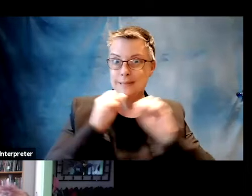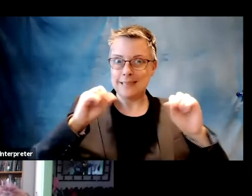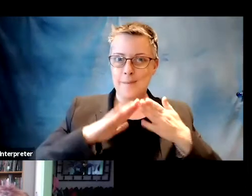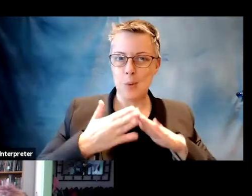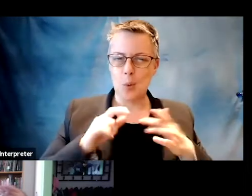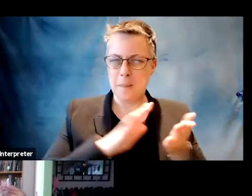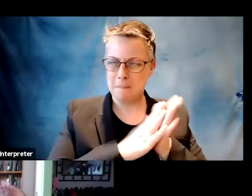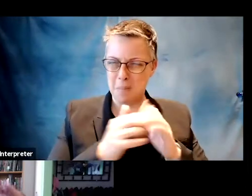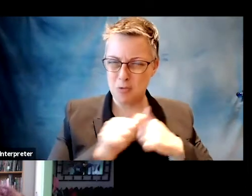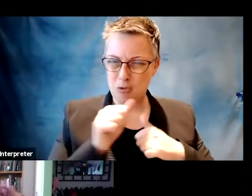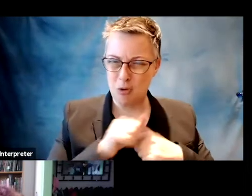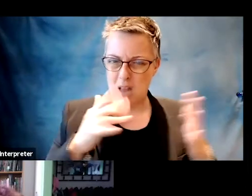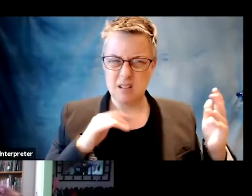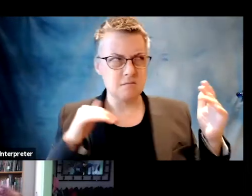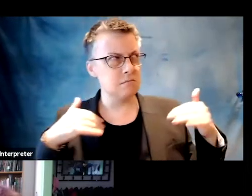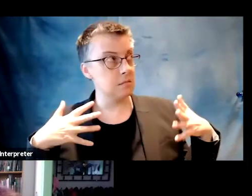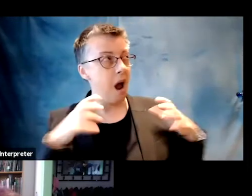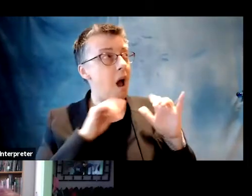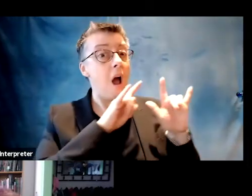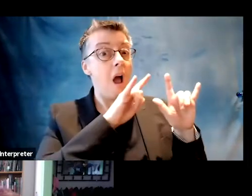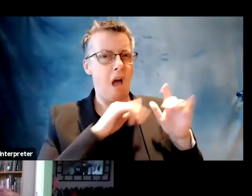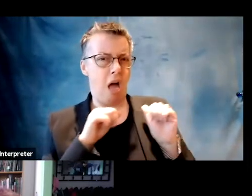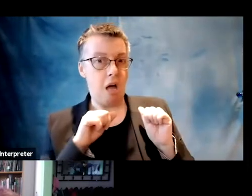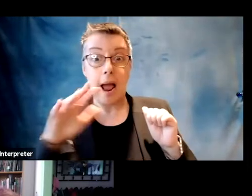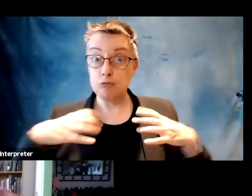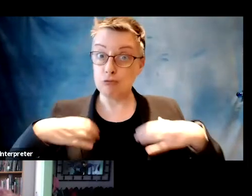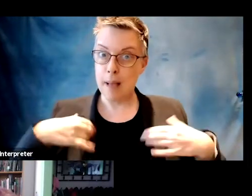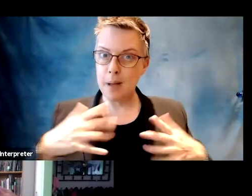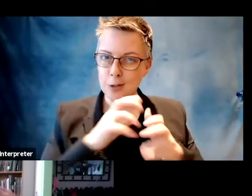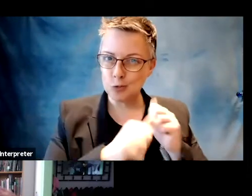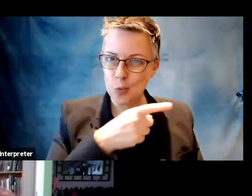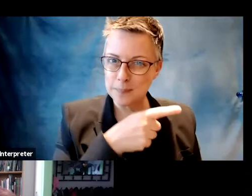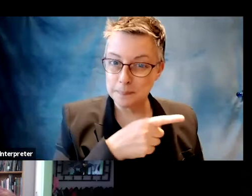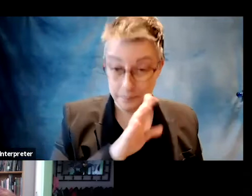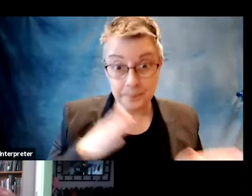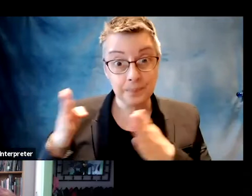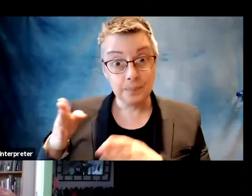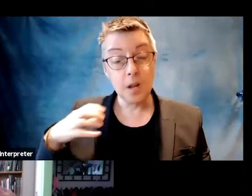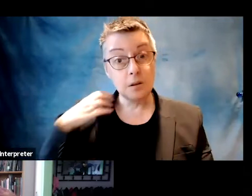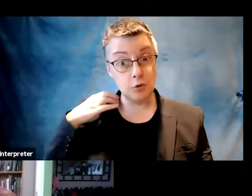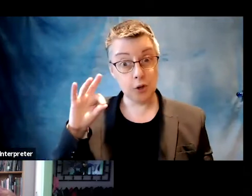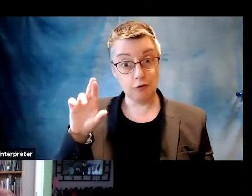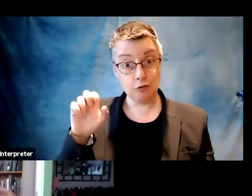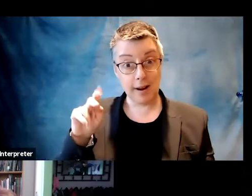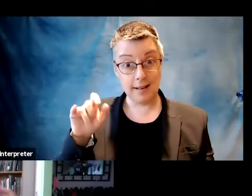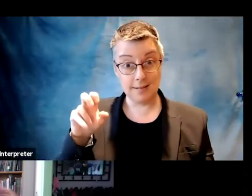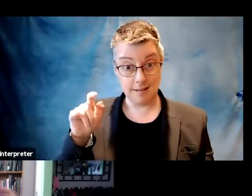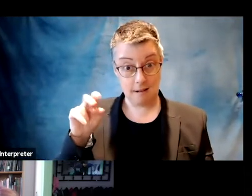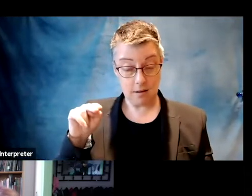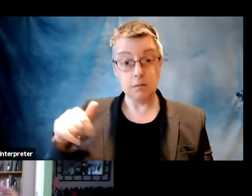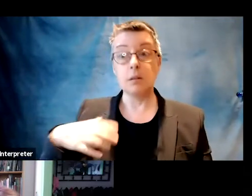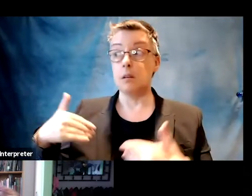to a threat to the community. And the rabbi destroys him. And in Frankenstein, the creature is built,